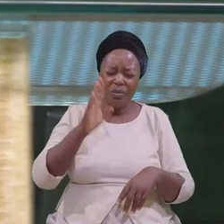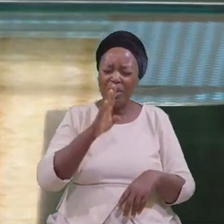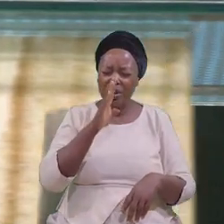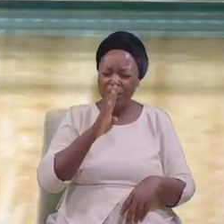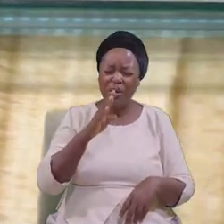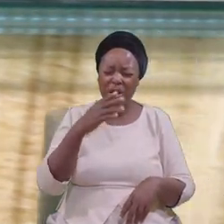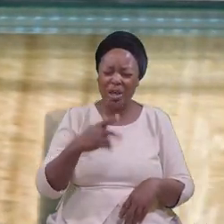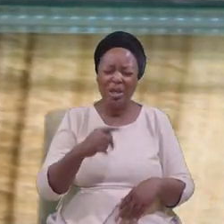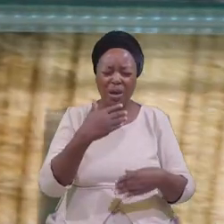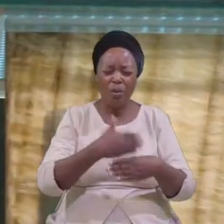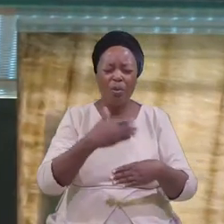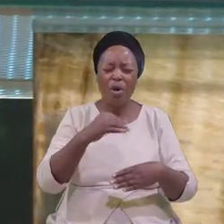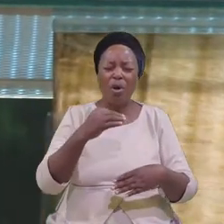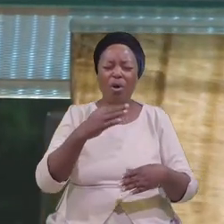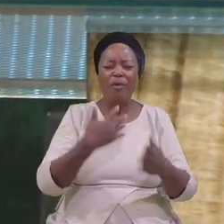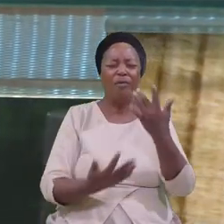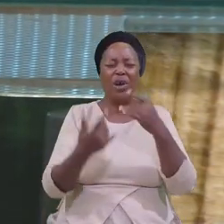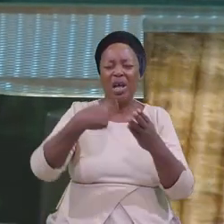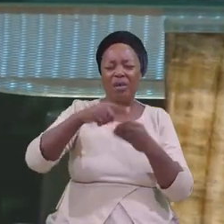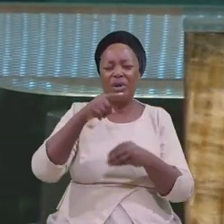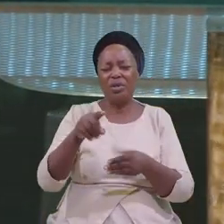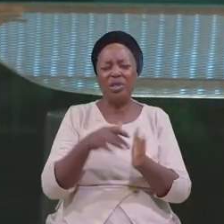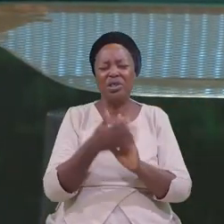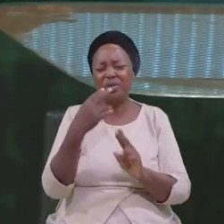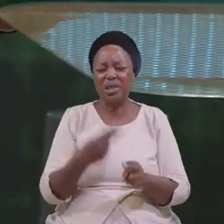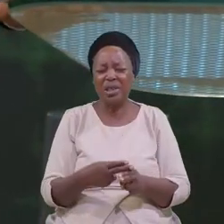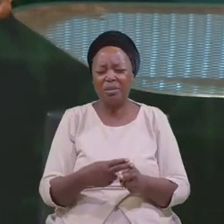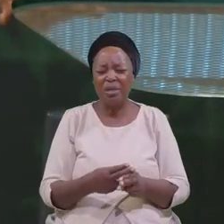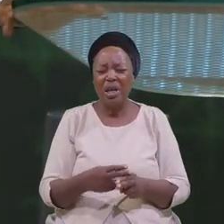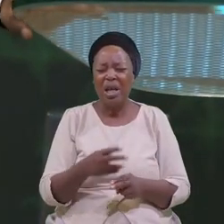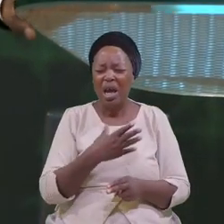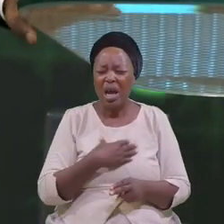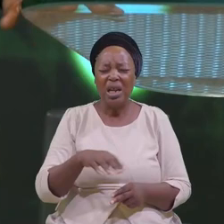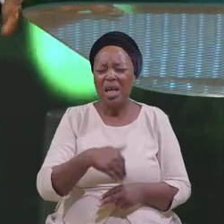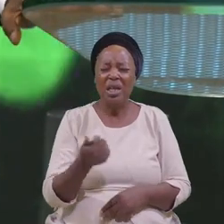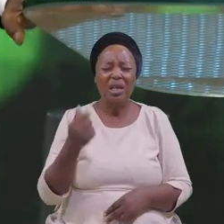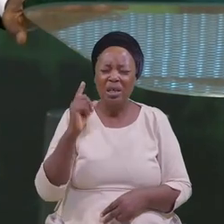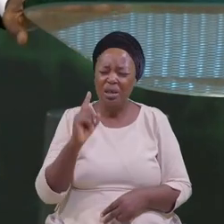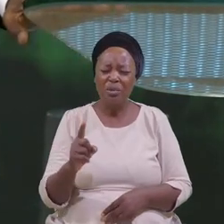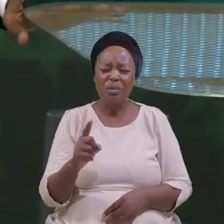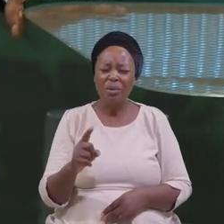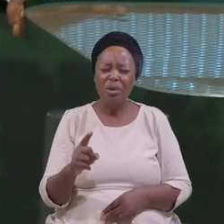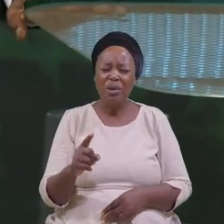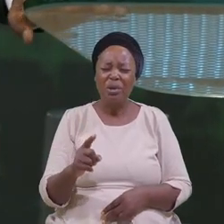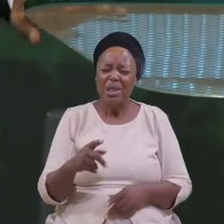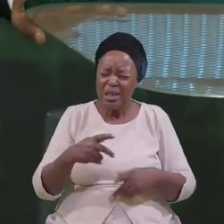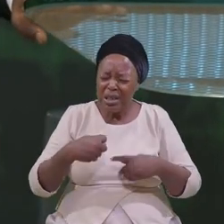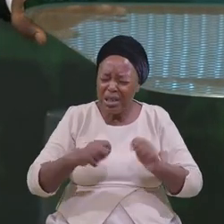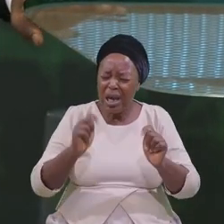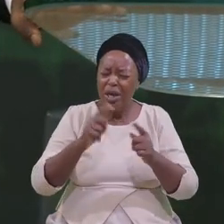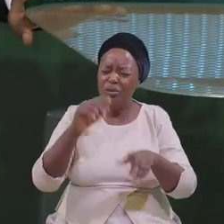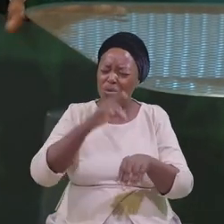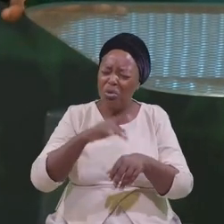a wall of fire around you. And whosoever attempts to touch